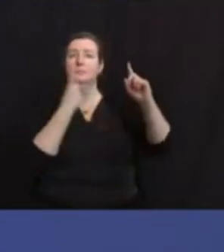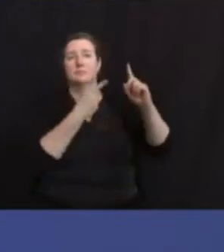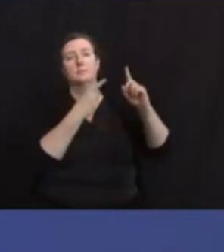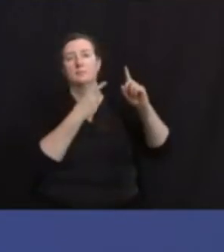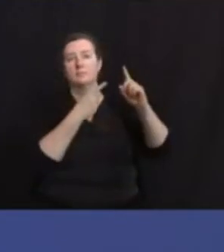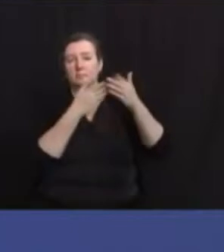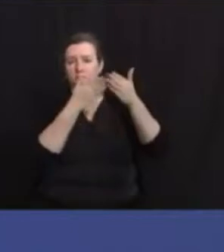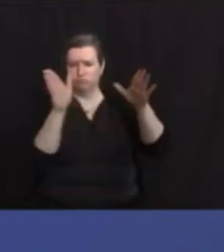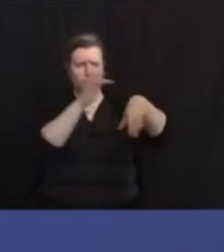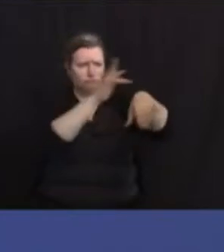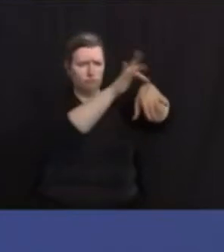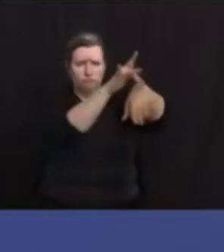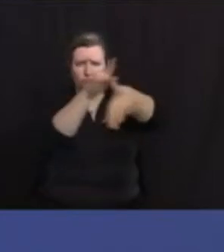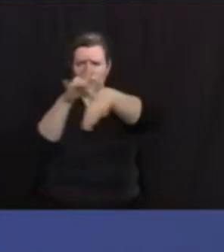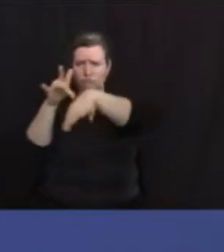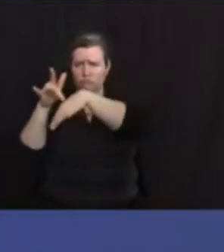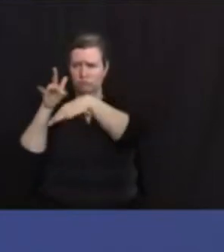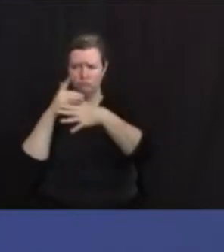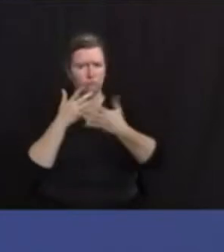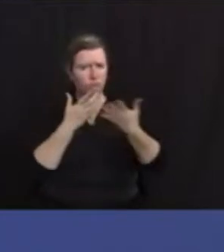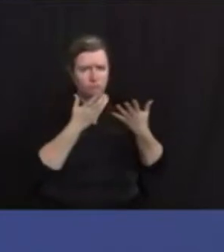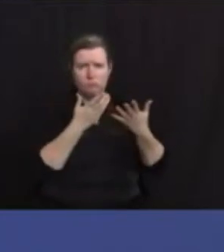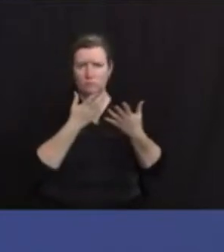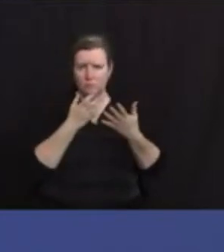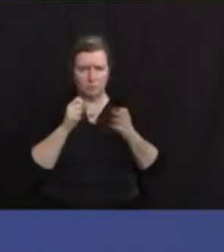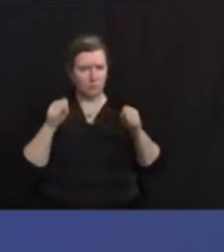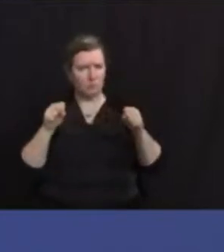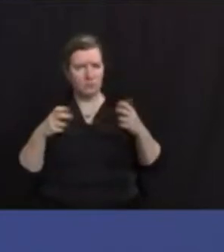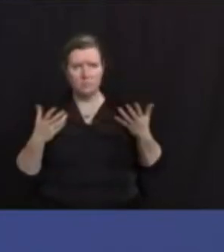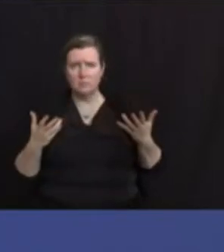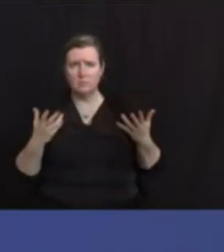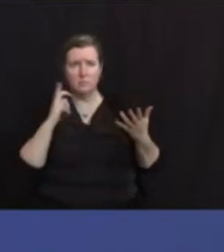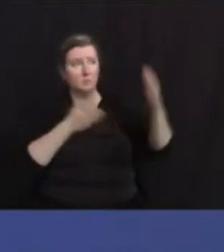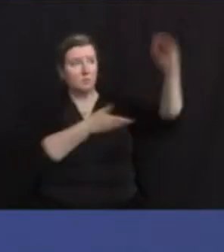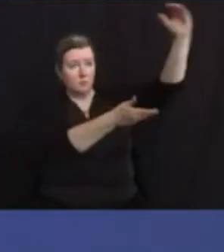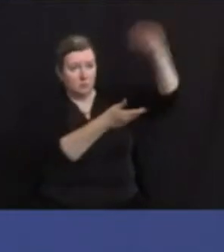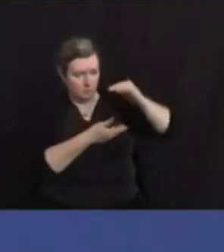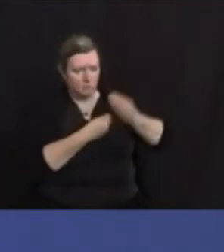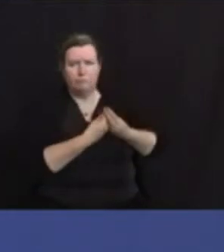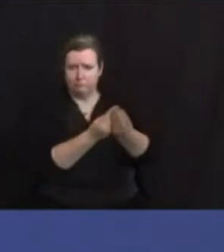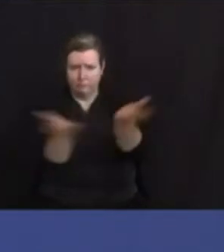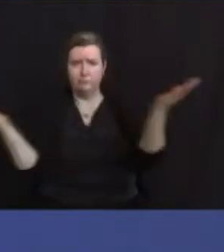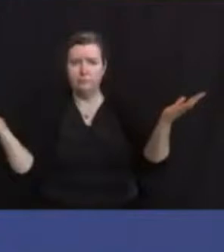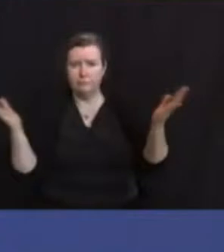can. And the more supply we get, the more quickly we can do that. Thank you. Dave?